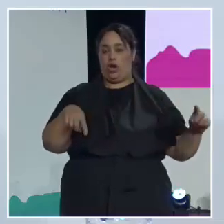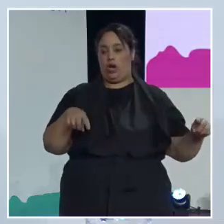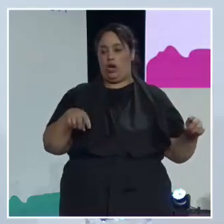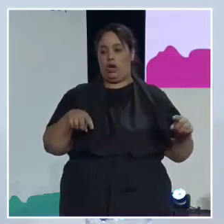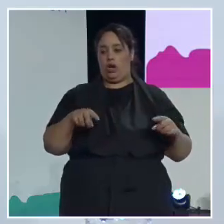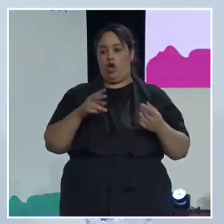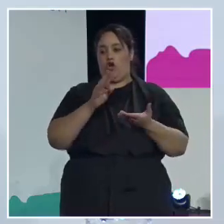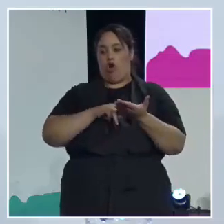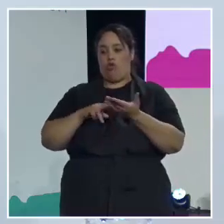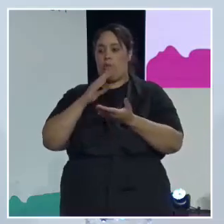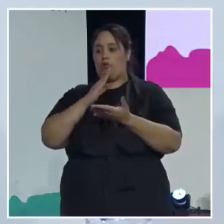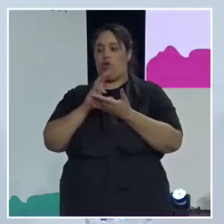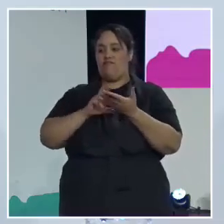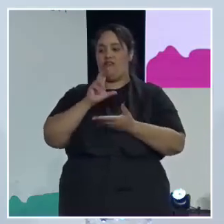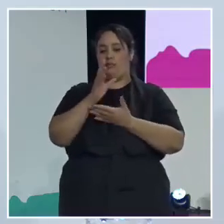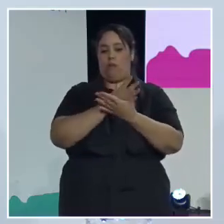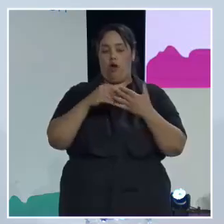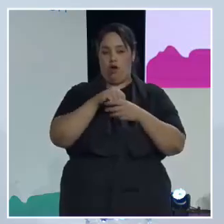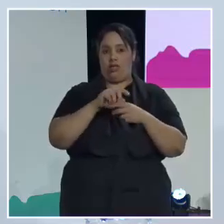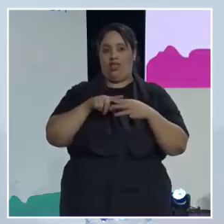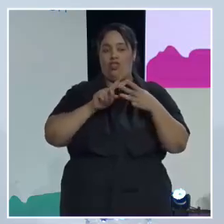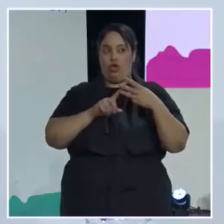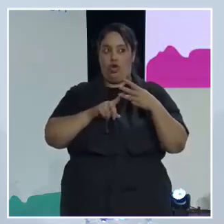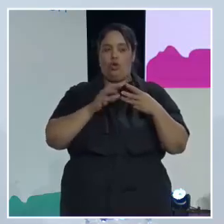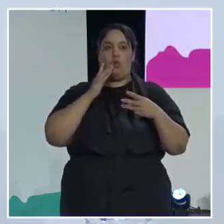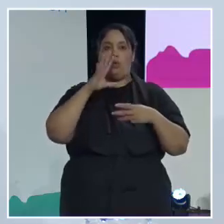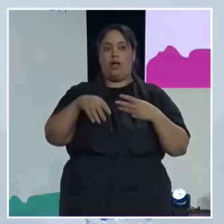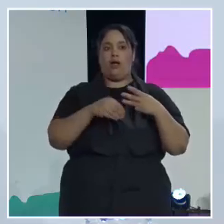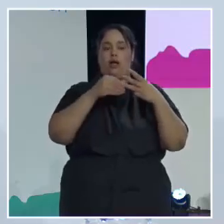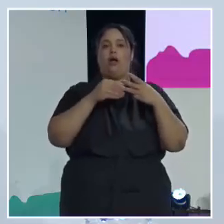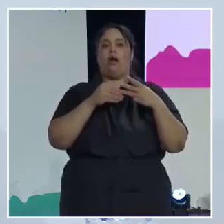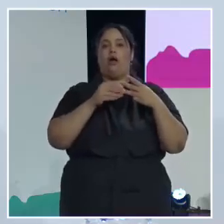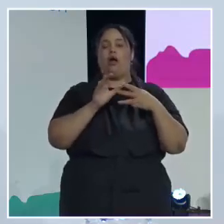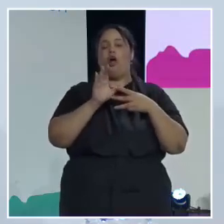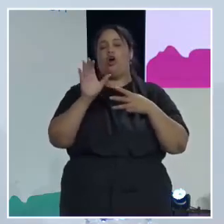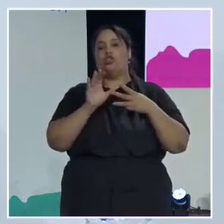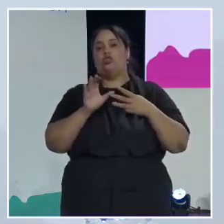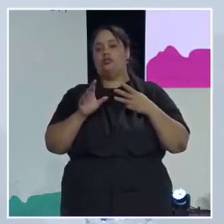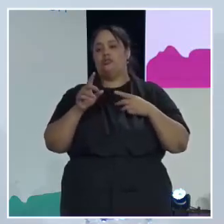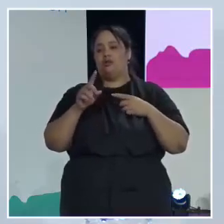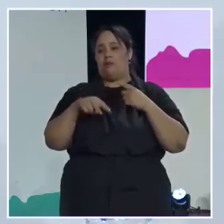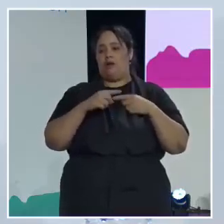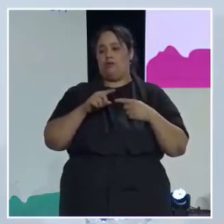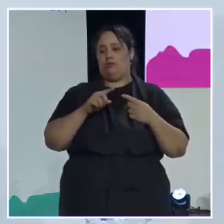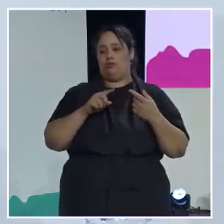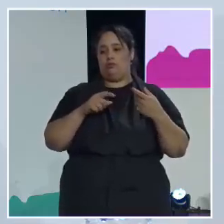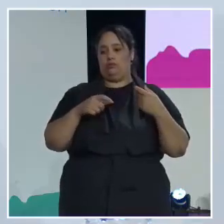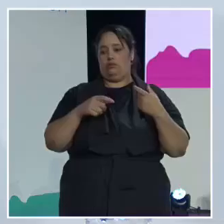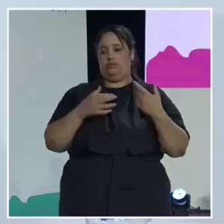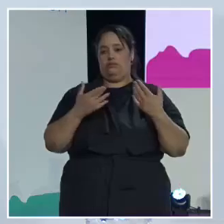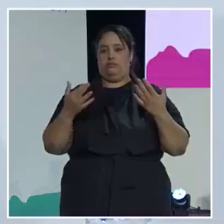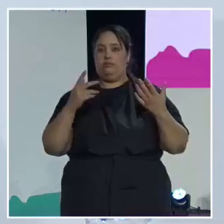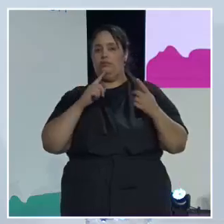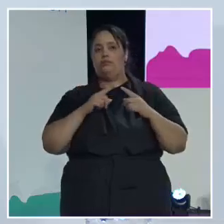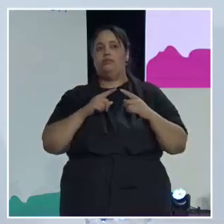that. And third, for that, we need to actually attach strong conditions around reciprocity to direct these public and